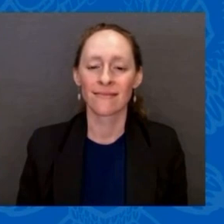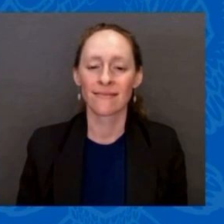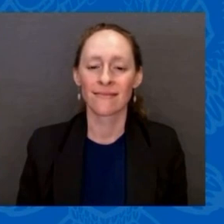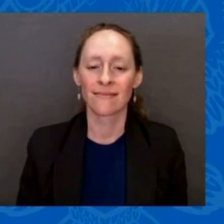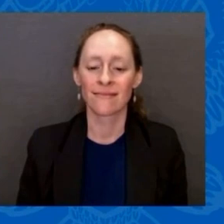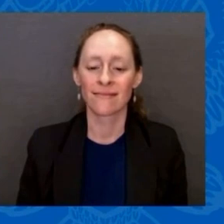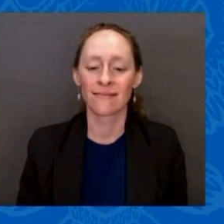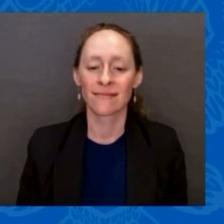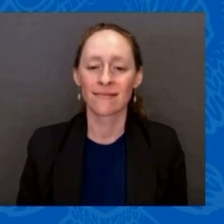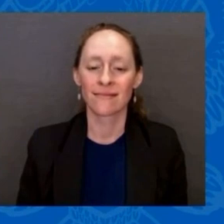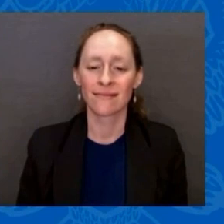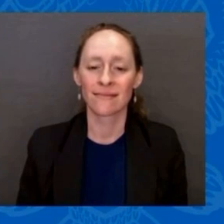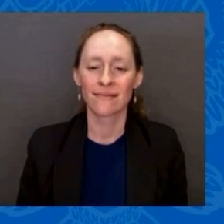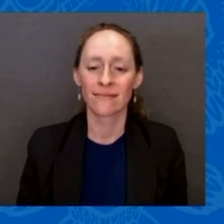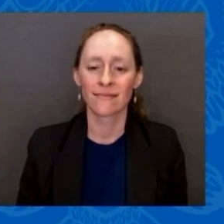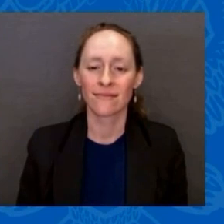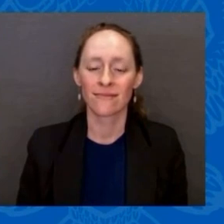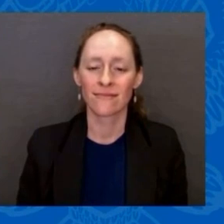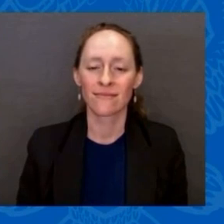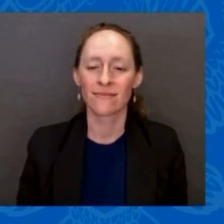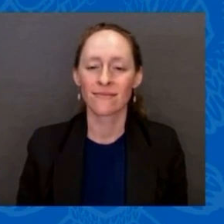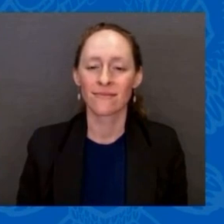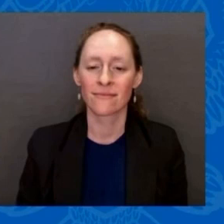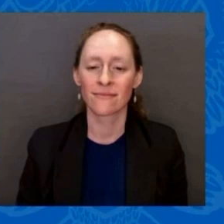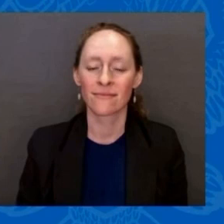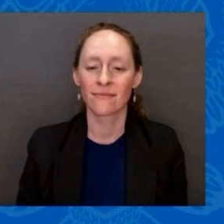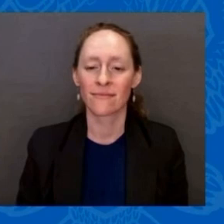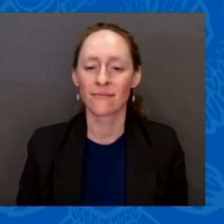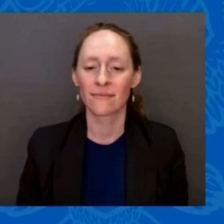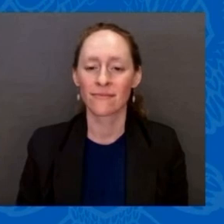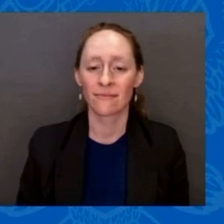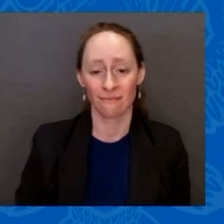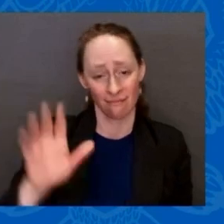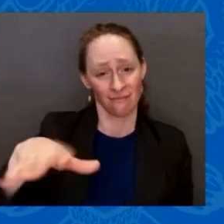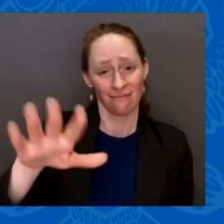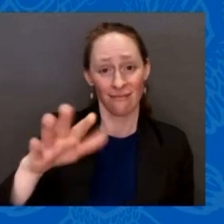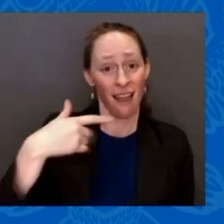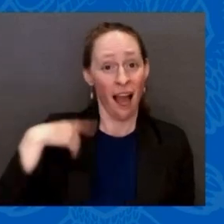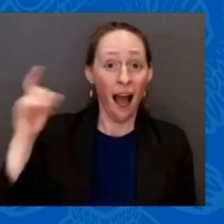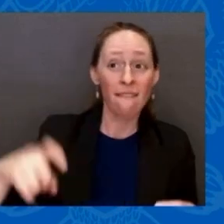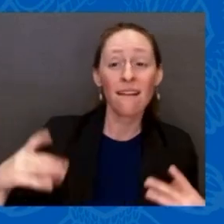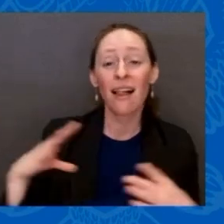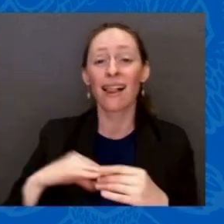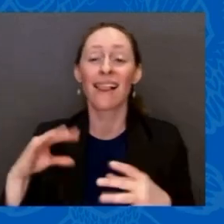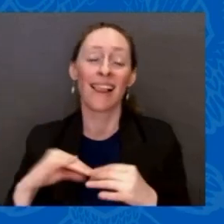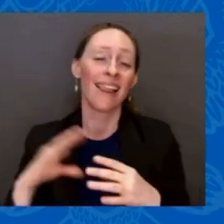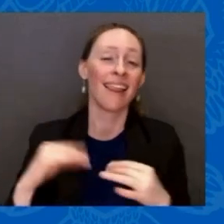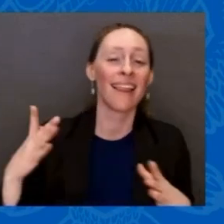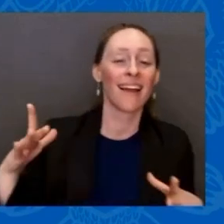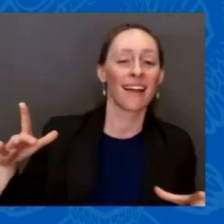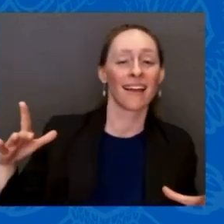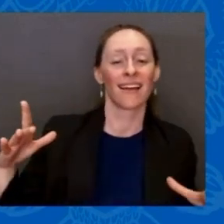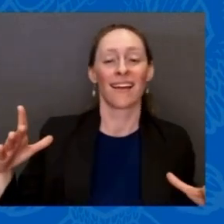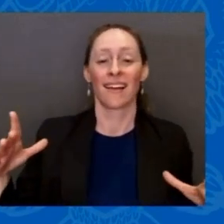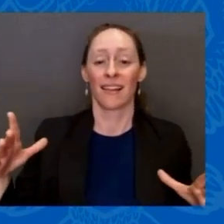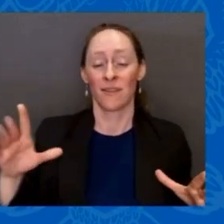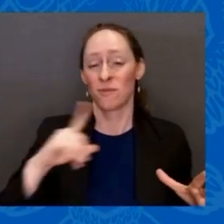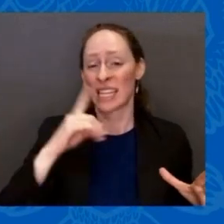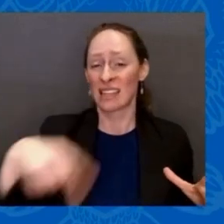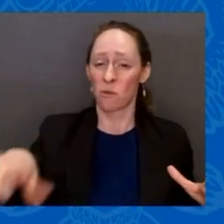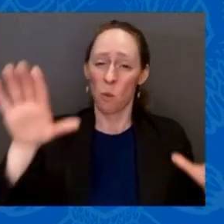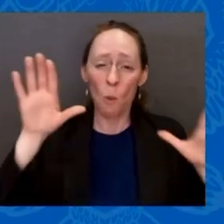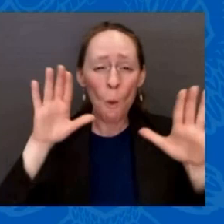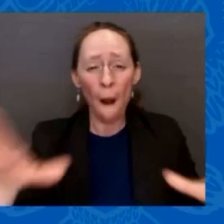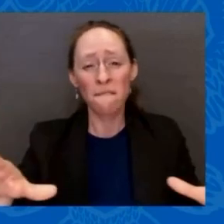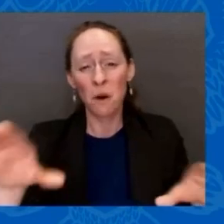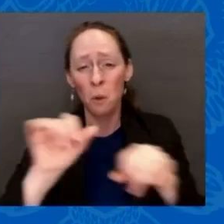electrician in this town or any other, you got to essentially go to 4 years of college. You have to go through an apprenticeship that takes you